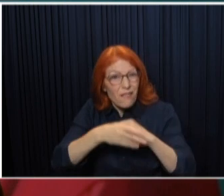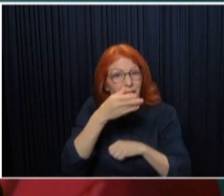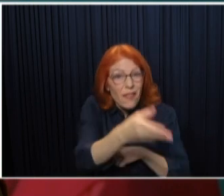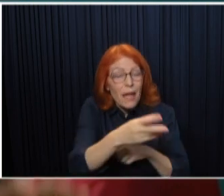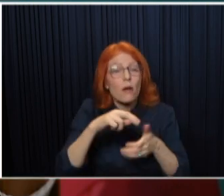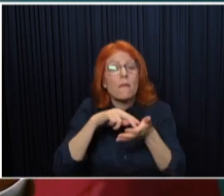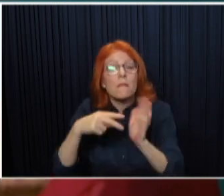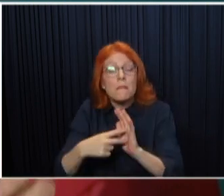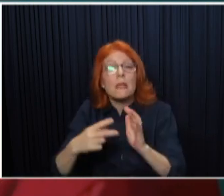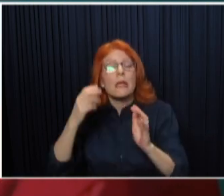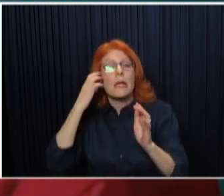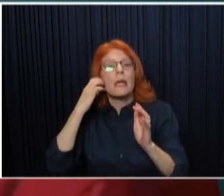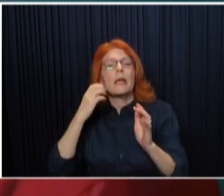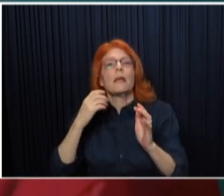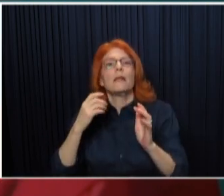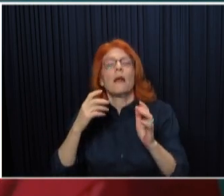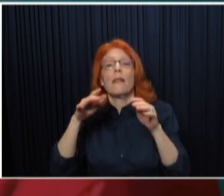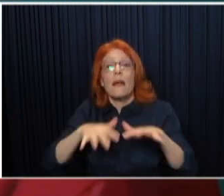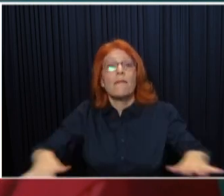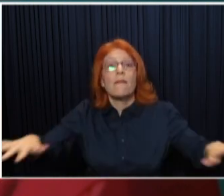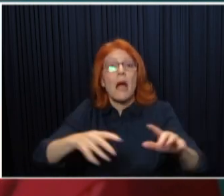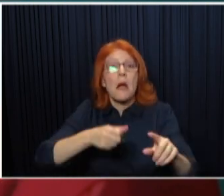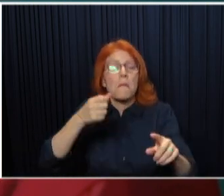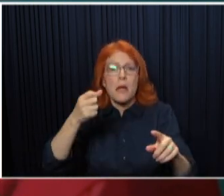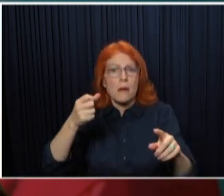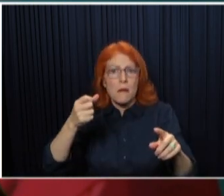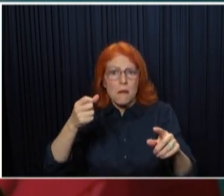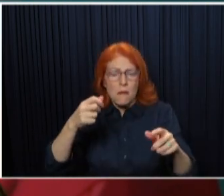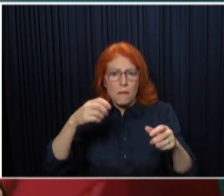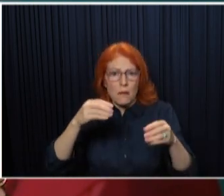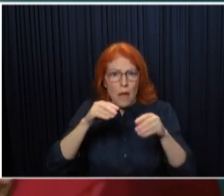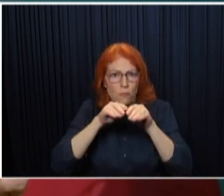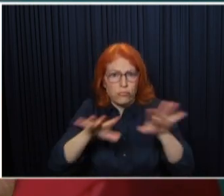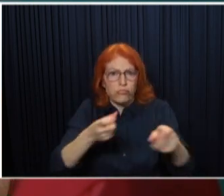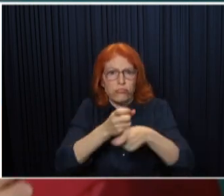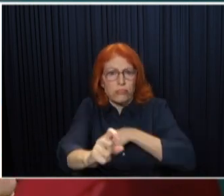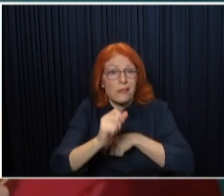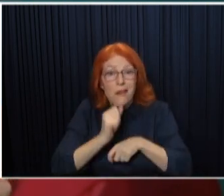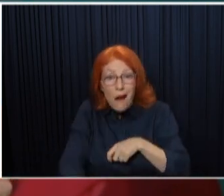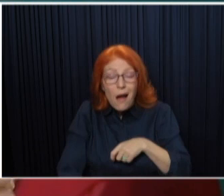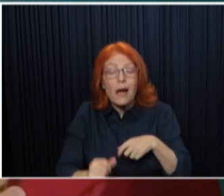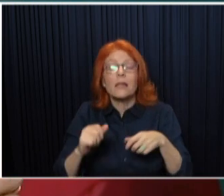That way it takes away the environmental problem from